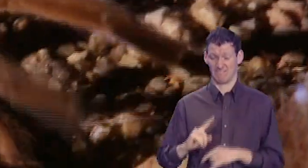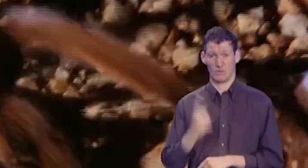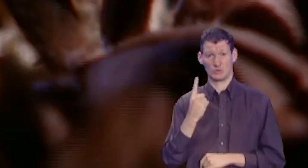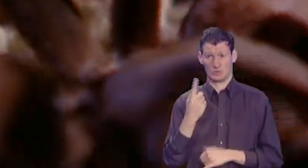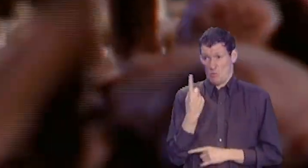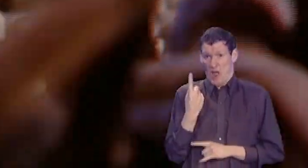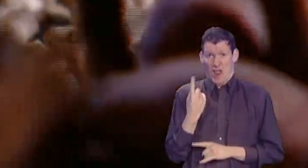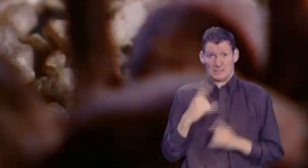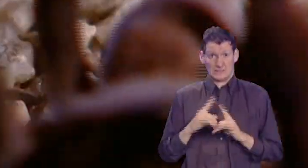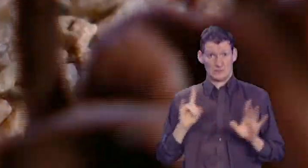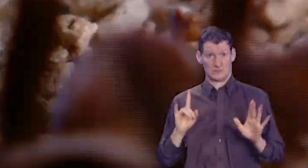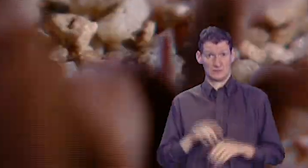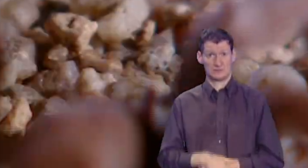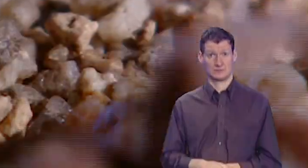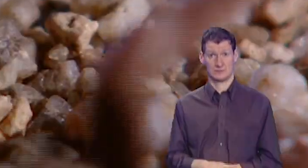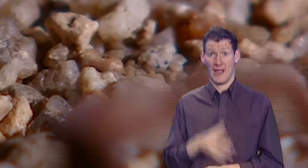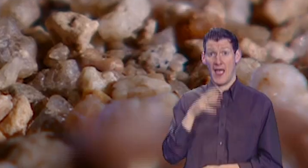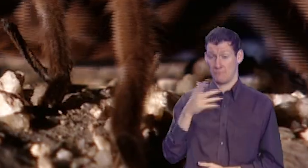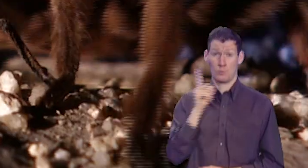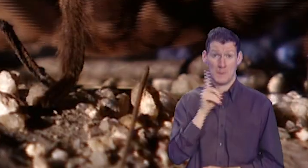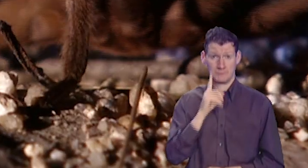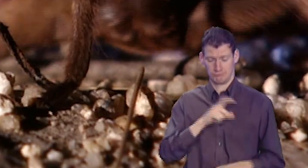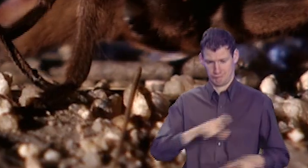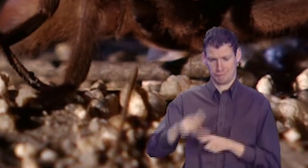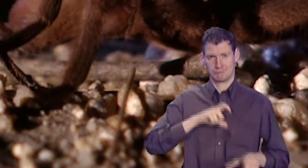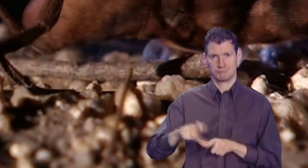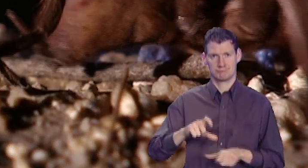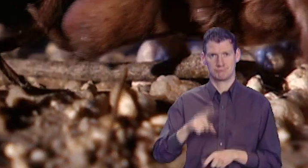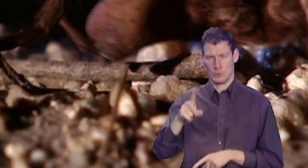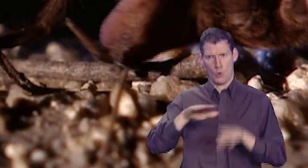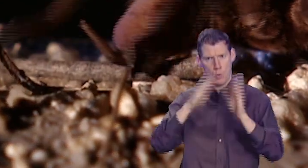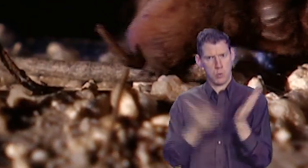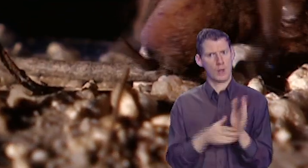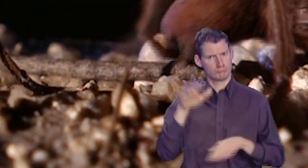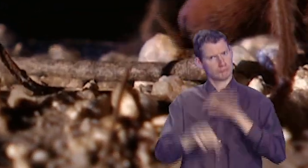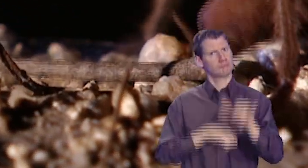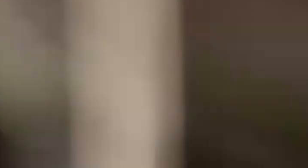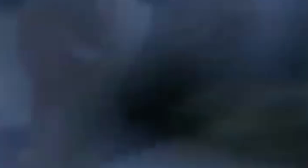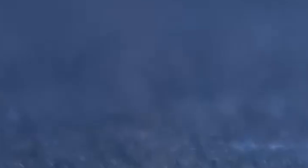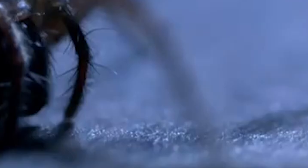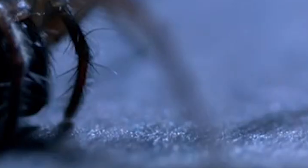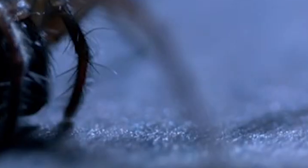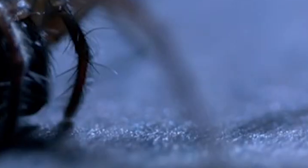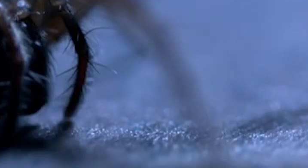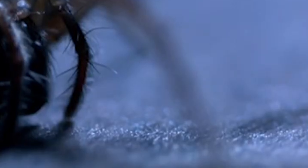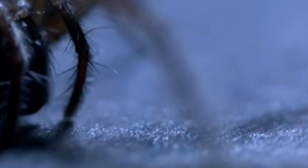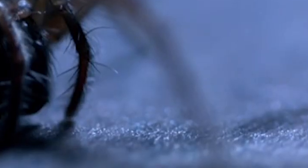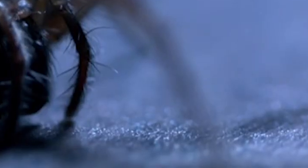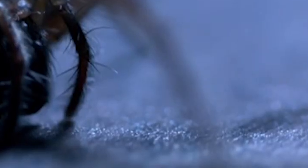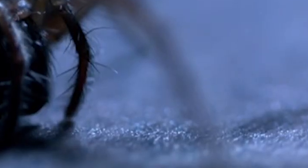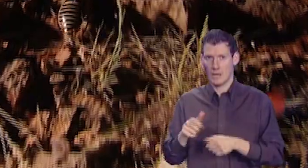and only mating season. It's the females that live on, and they're the ones in demand.